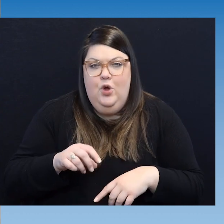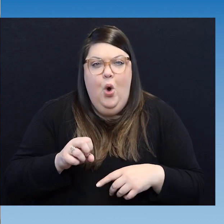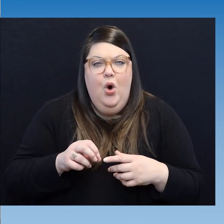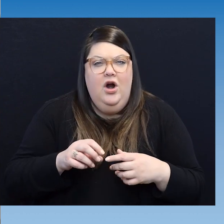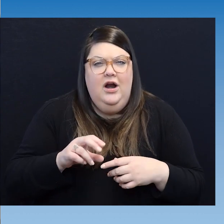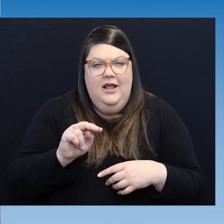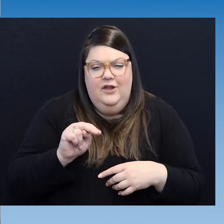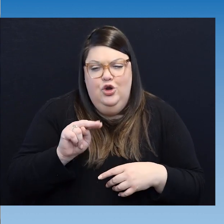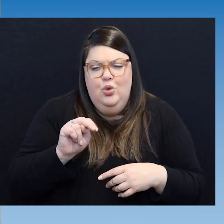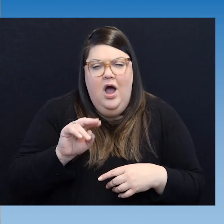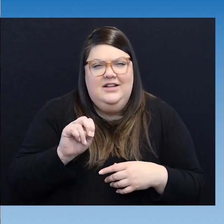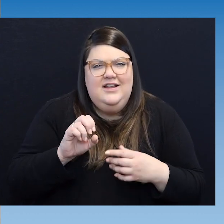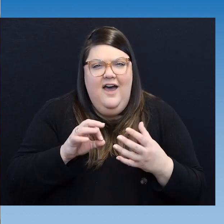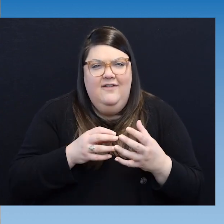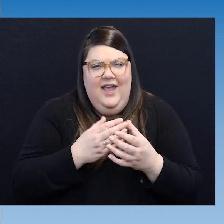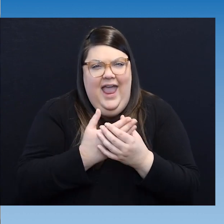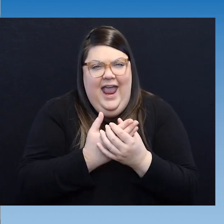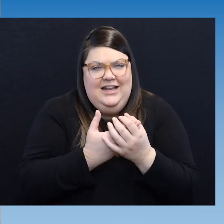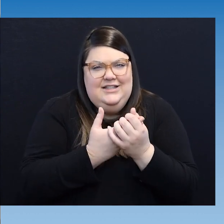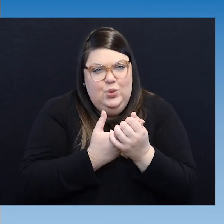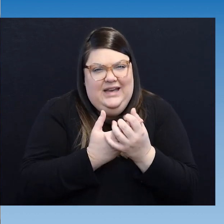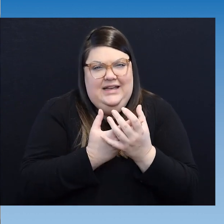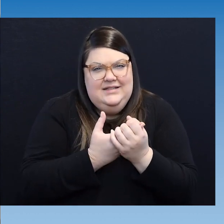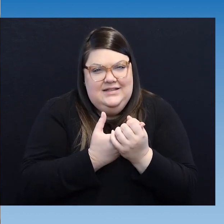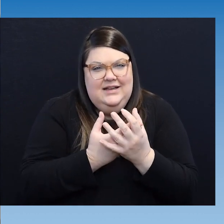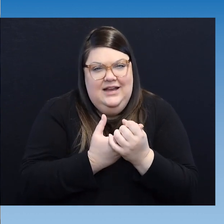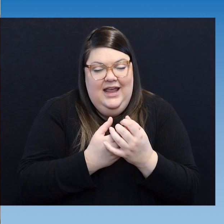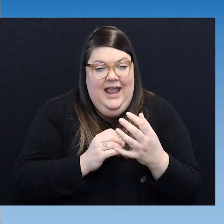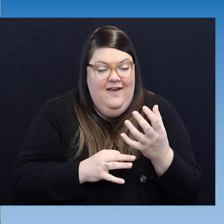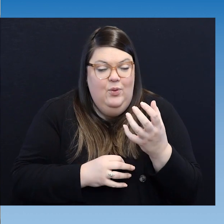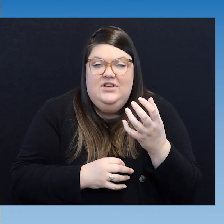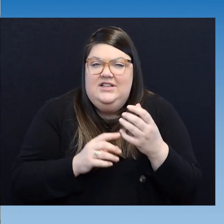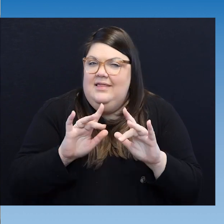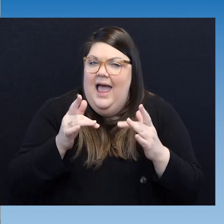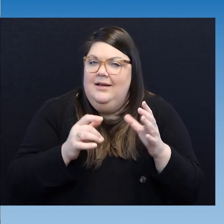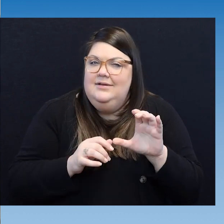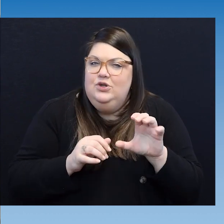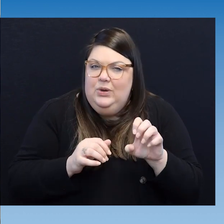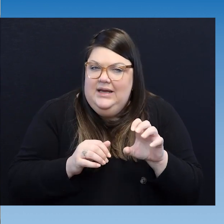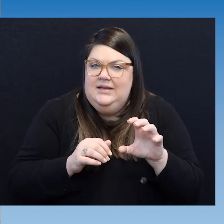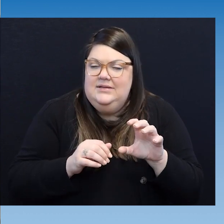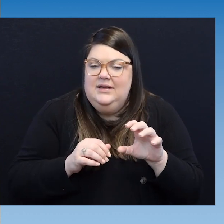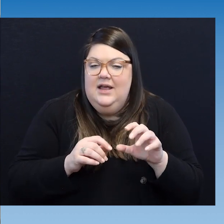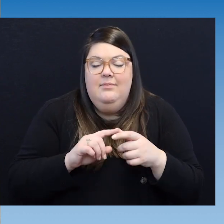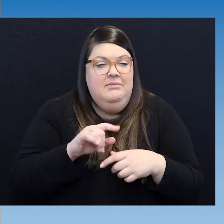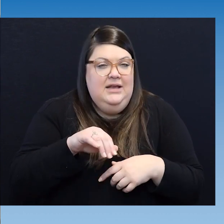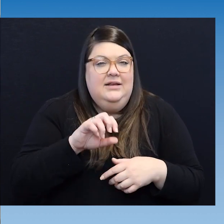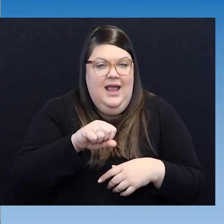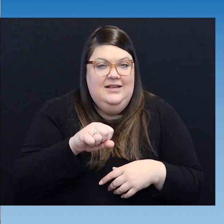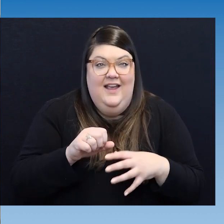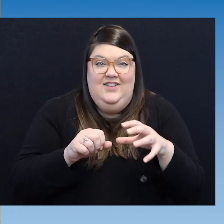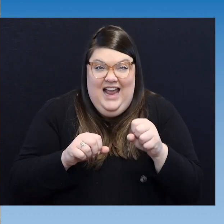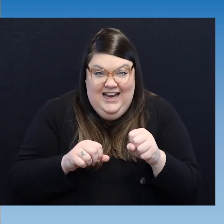the squeeze of a hand, even like a slight squeeze meant, you know, yes, a tight squeeze